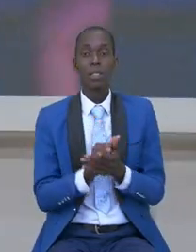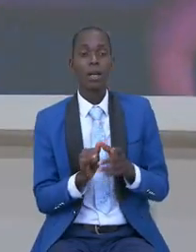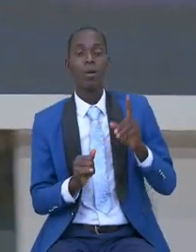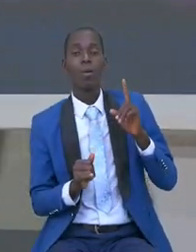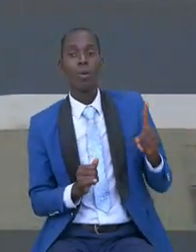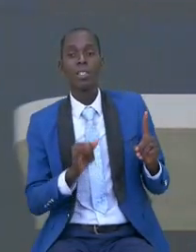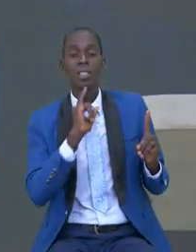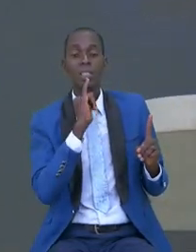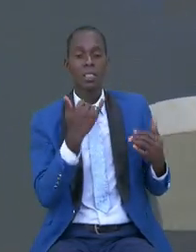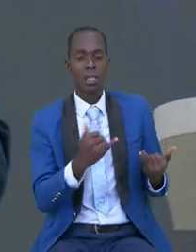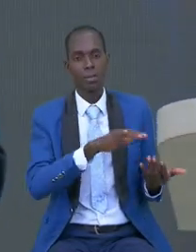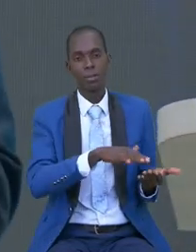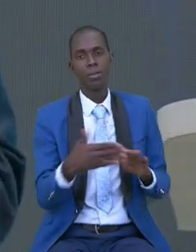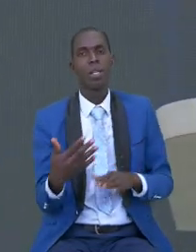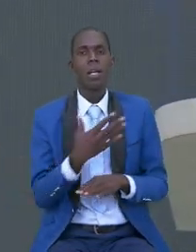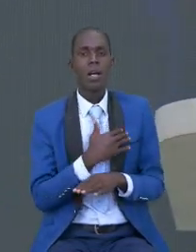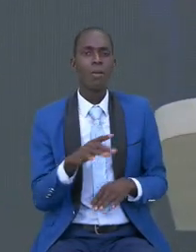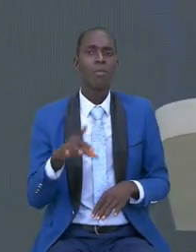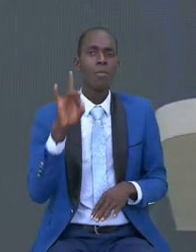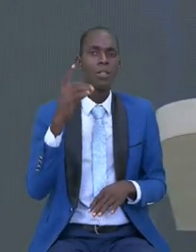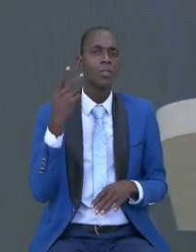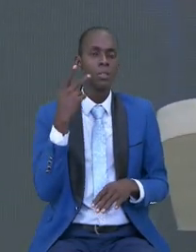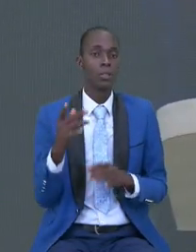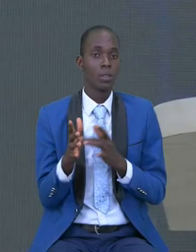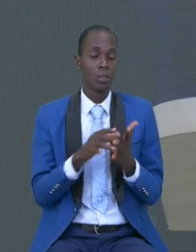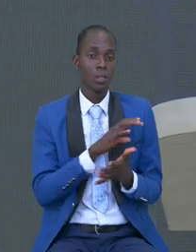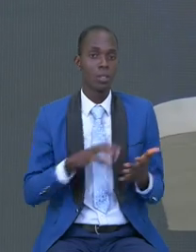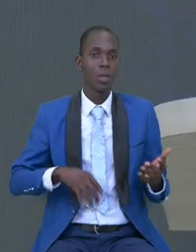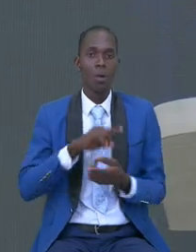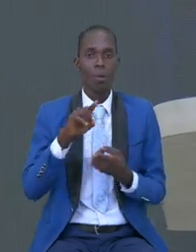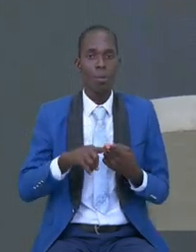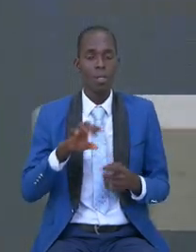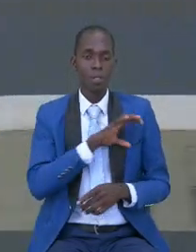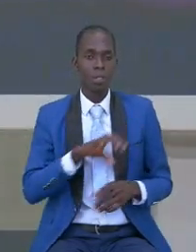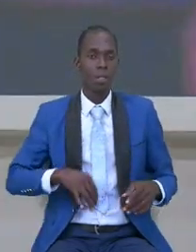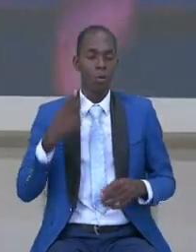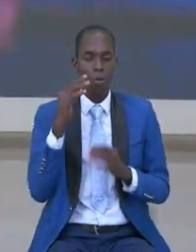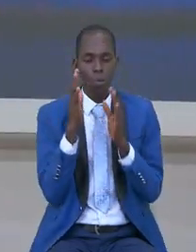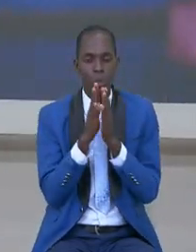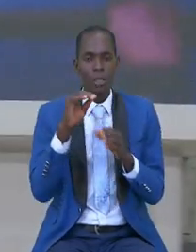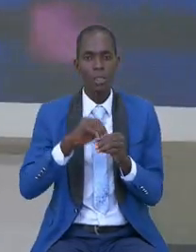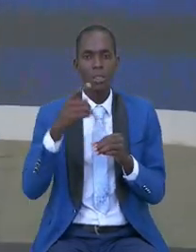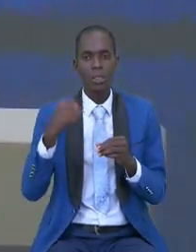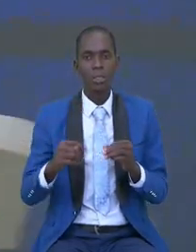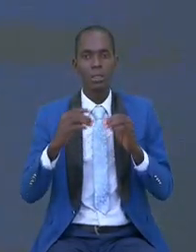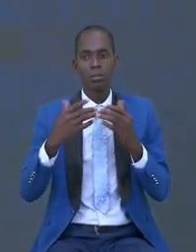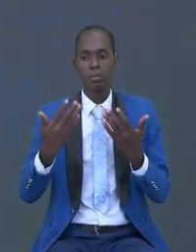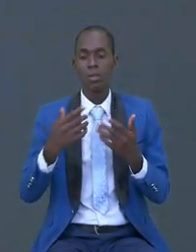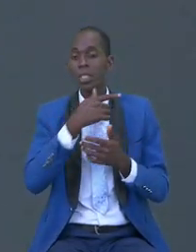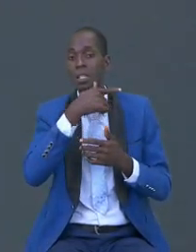is dead. And you find Jesus Christ, one was praying in the garden of Gethsemane. An angel came